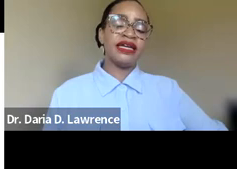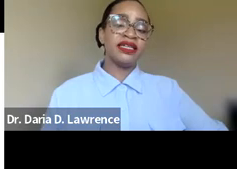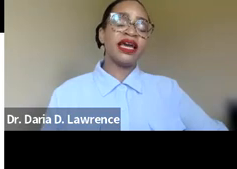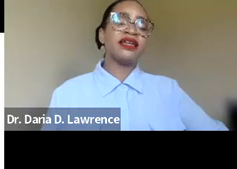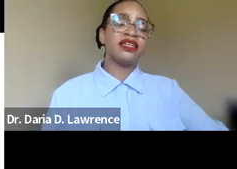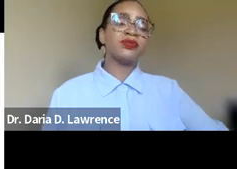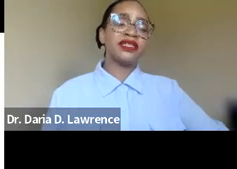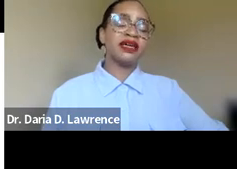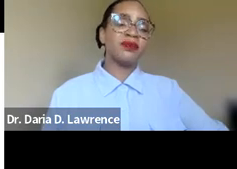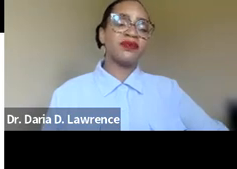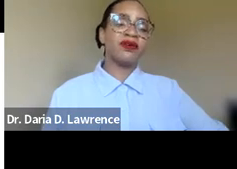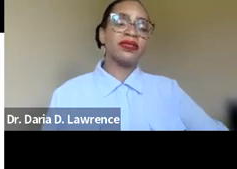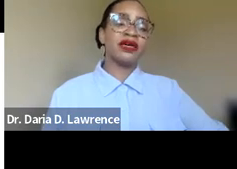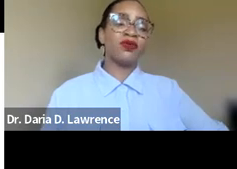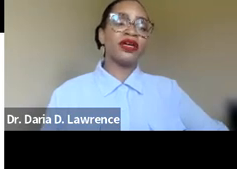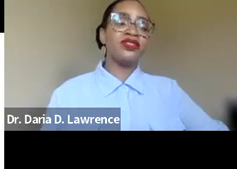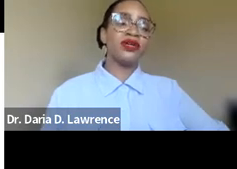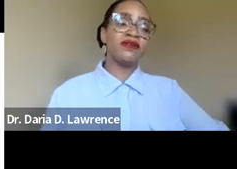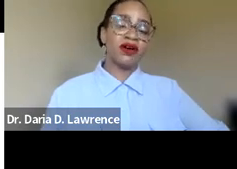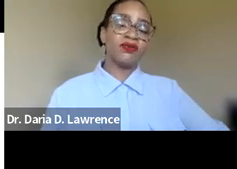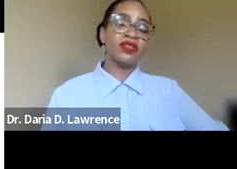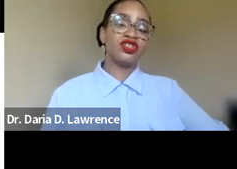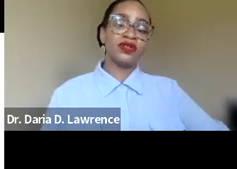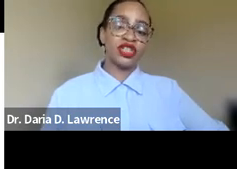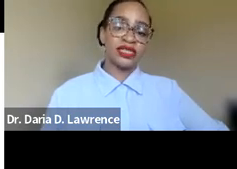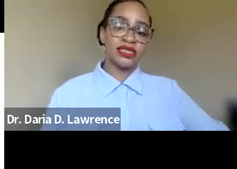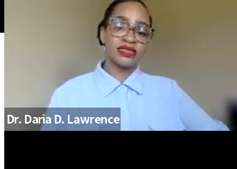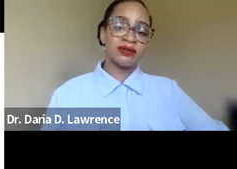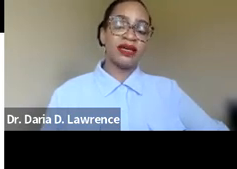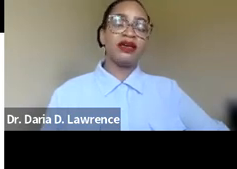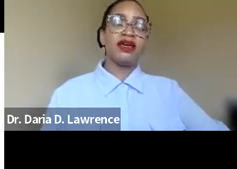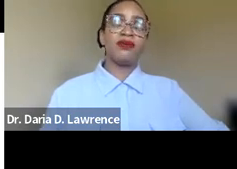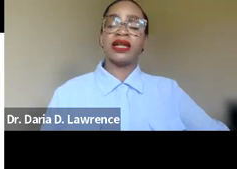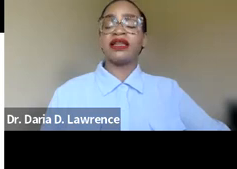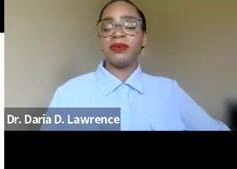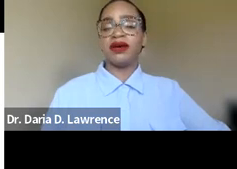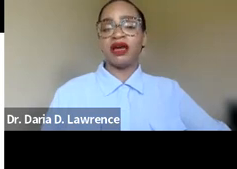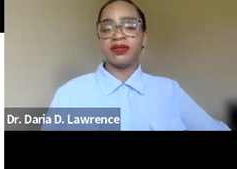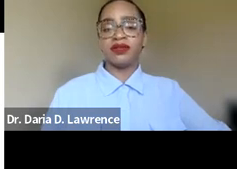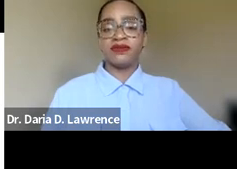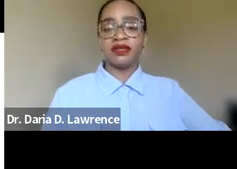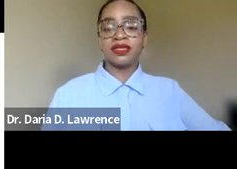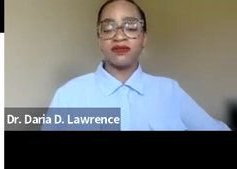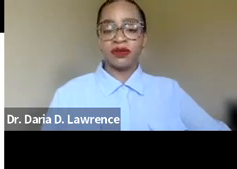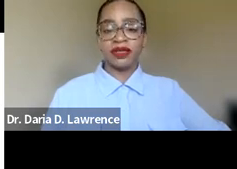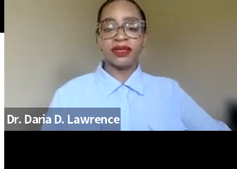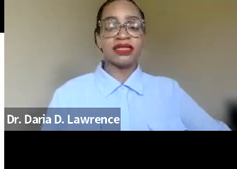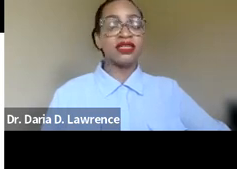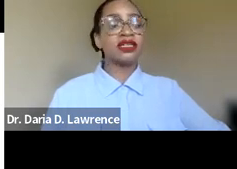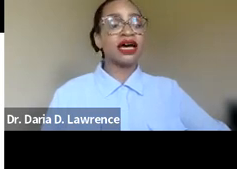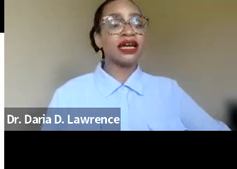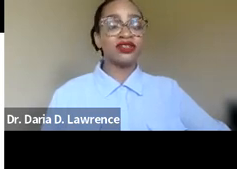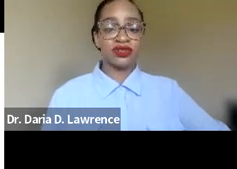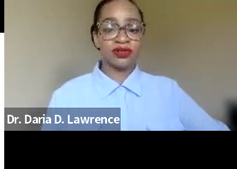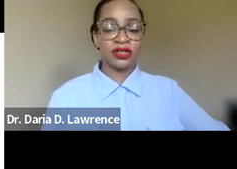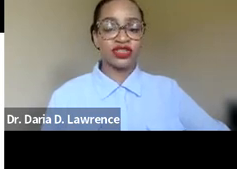And I indicated in his present level of performance that were he to get involved with the juvenile justice system, He would likely be unable to defend himself verbally because he